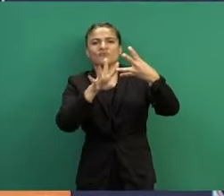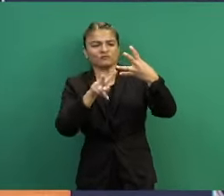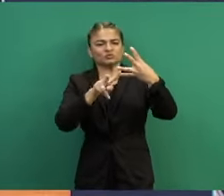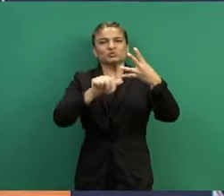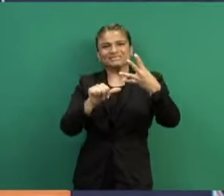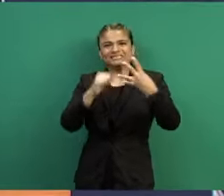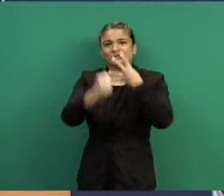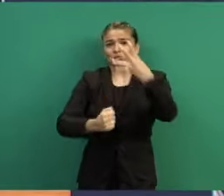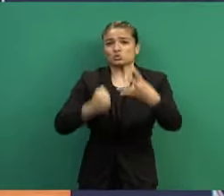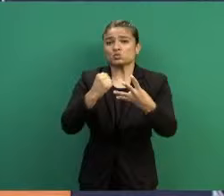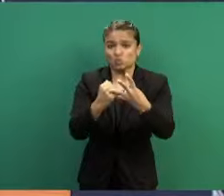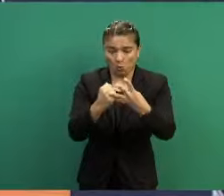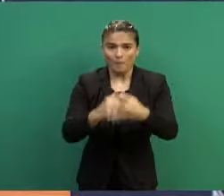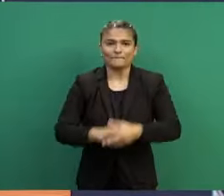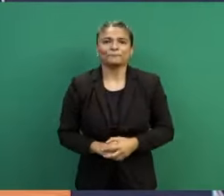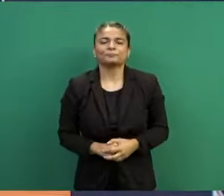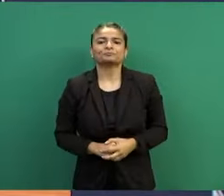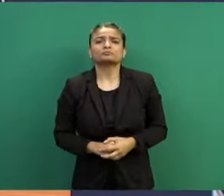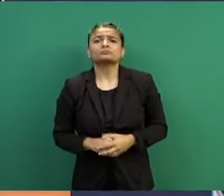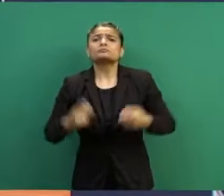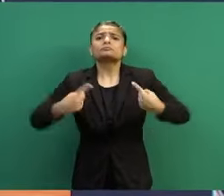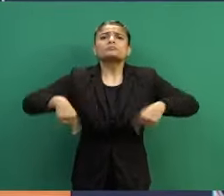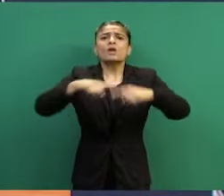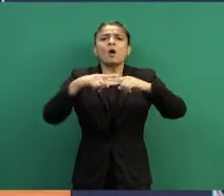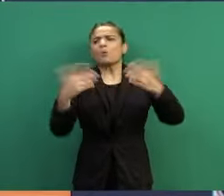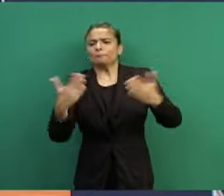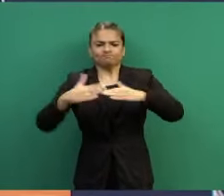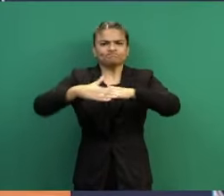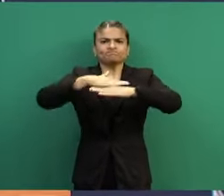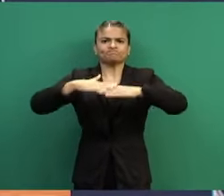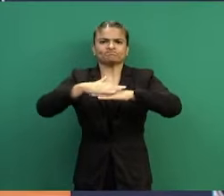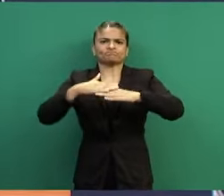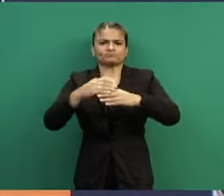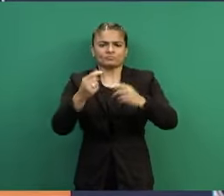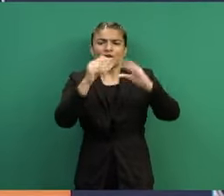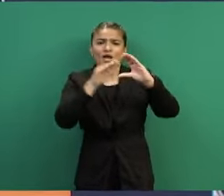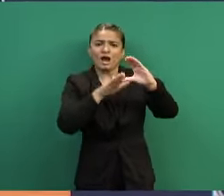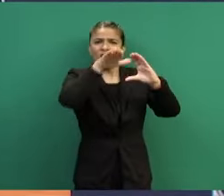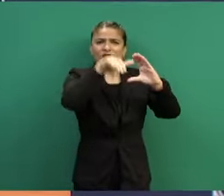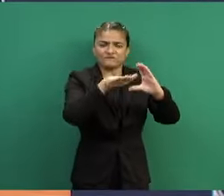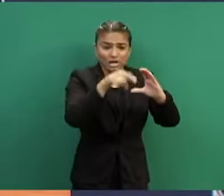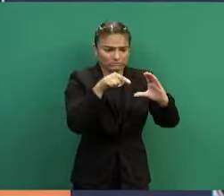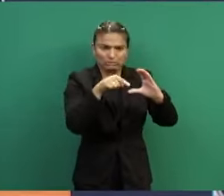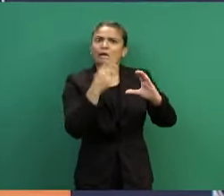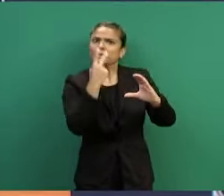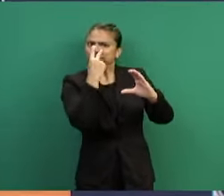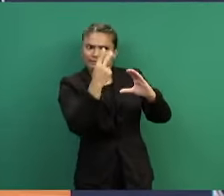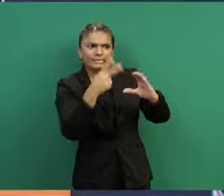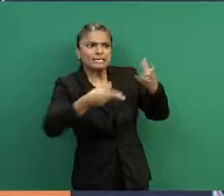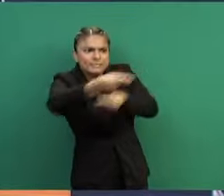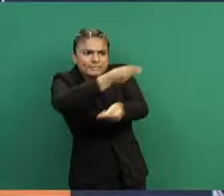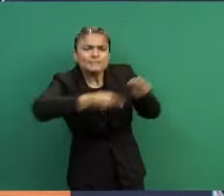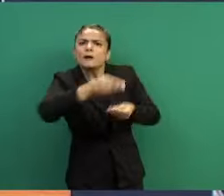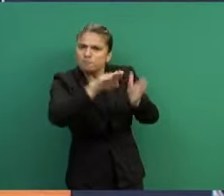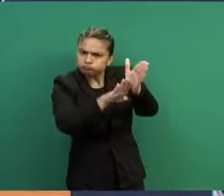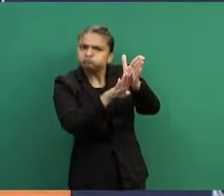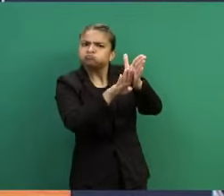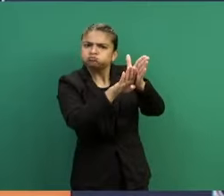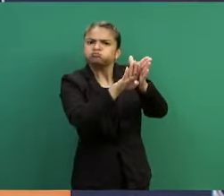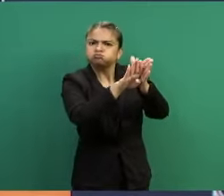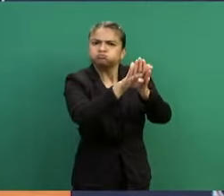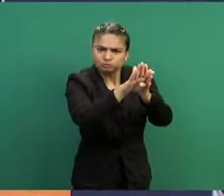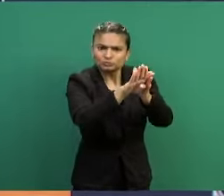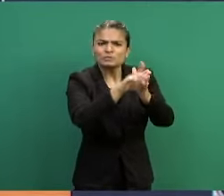While our baseline inflation forecast has improved, risks to the inflation outlook are still assessed to the